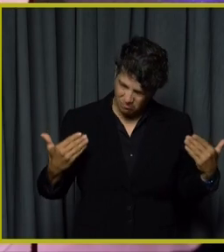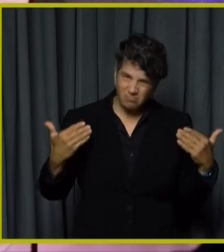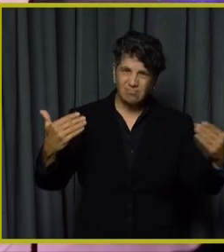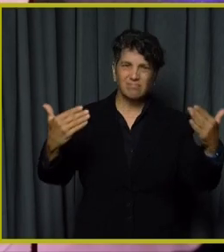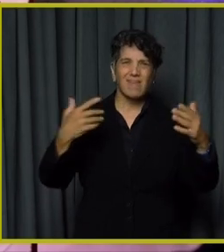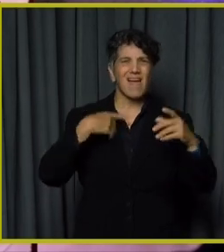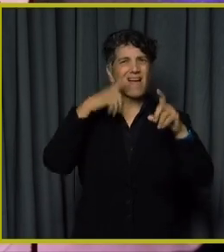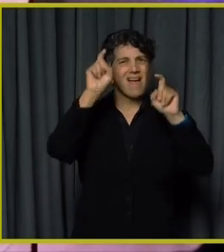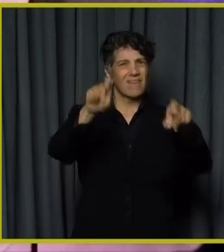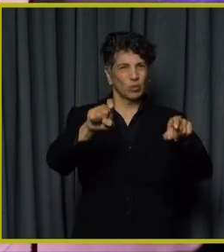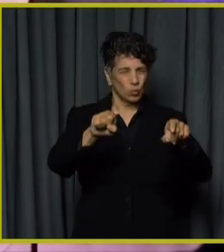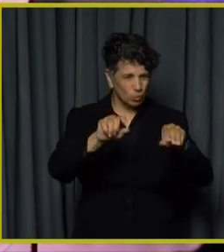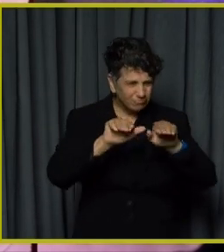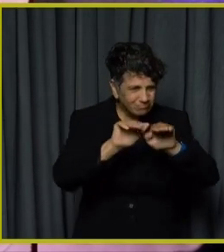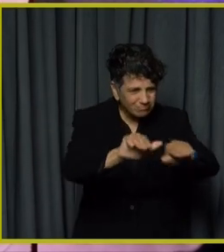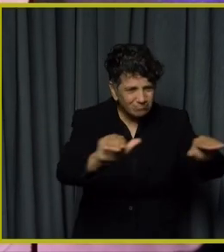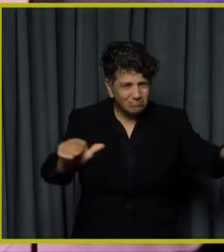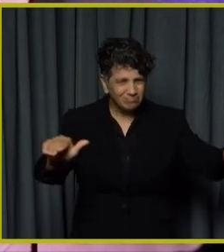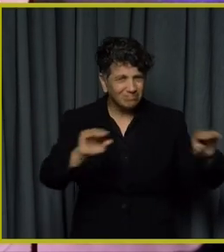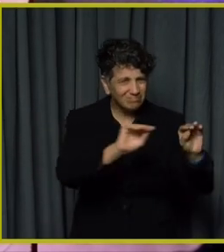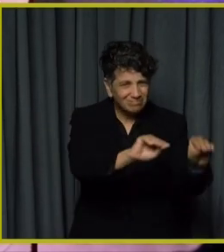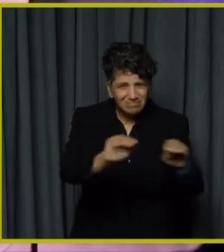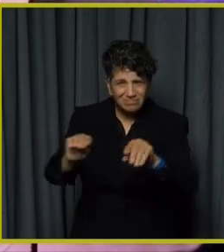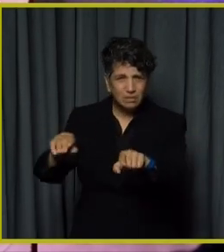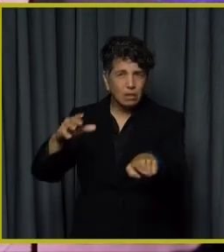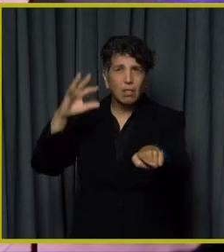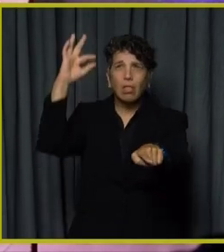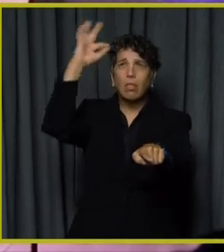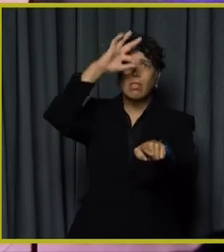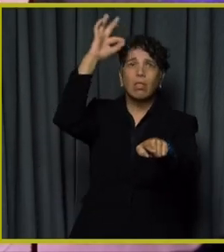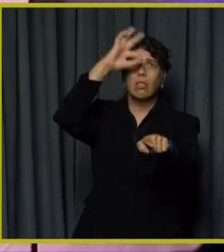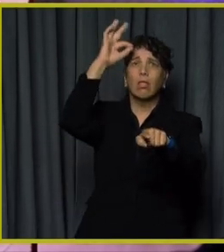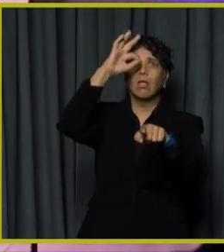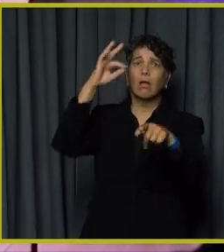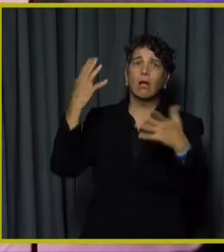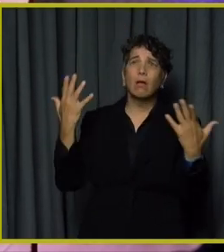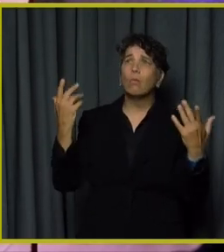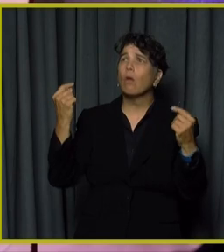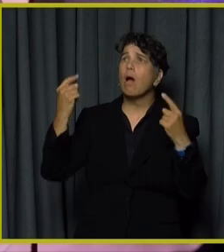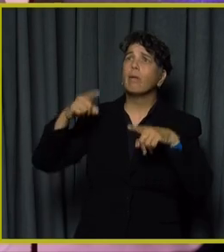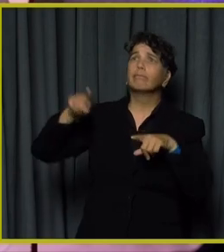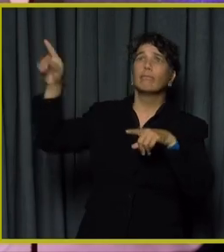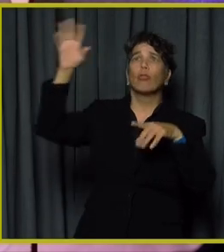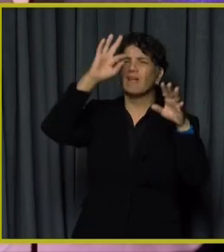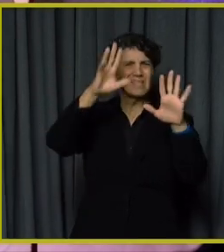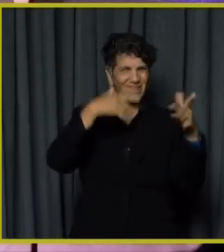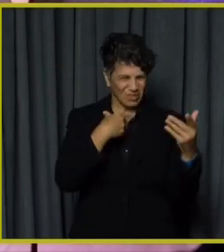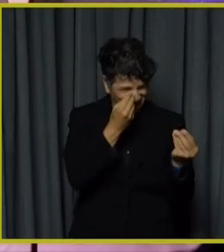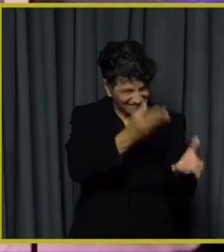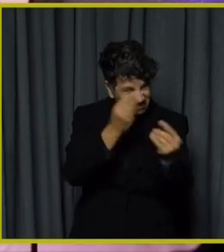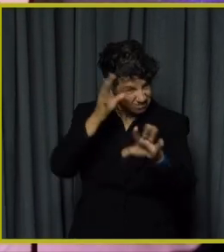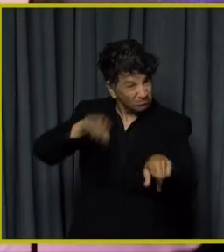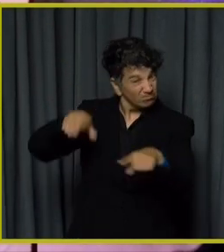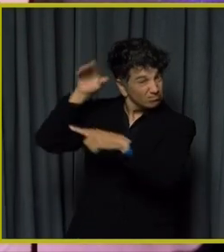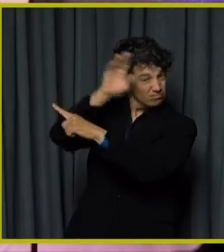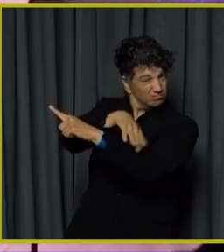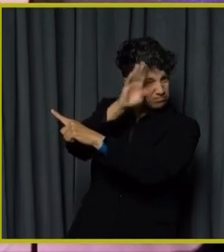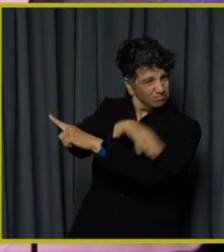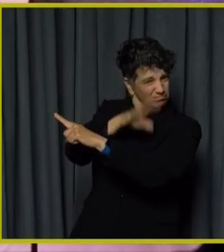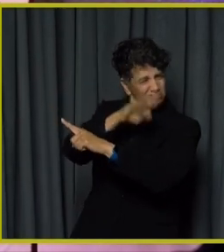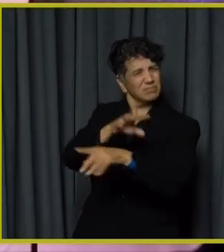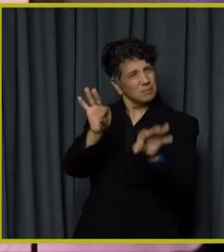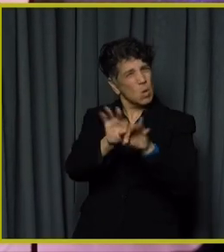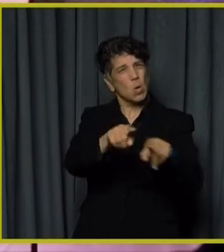know what's going on in their communities. It's time that we show our elected officials, our state